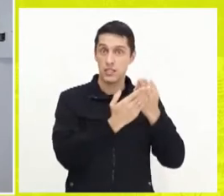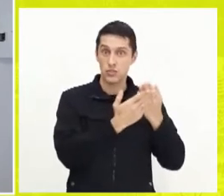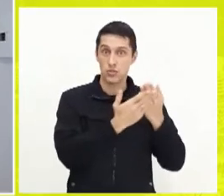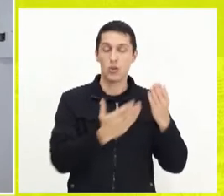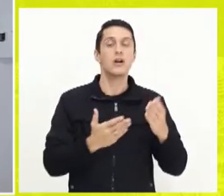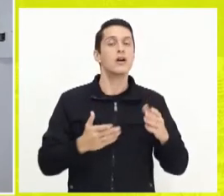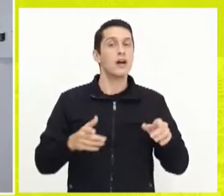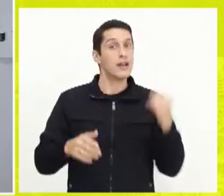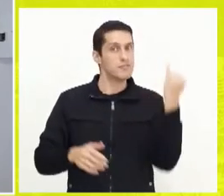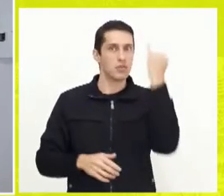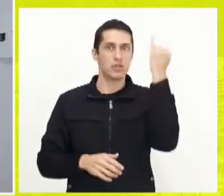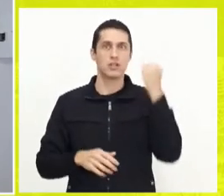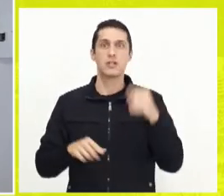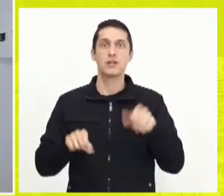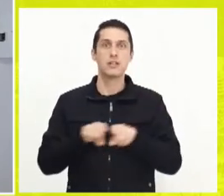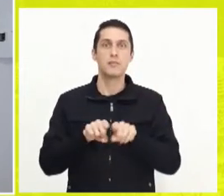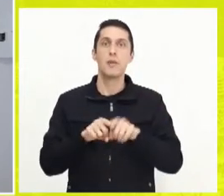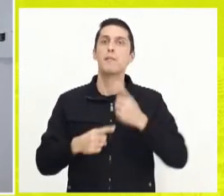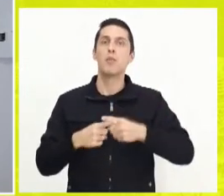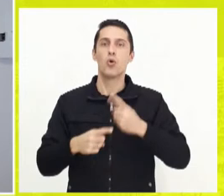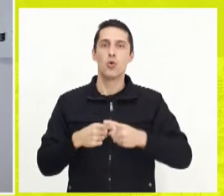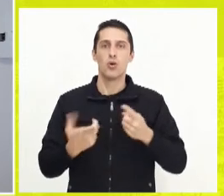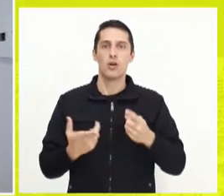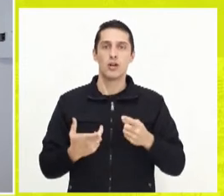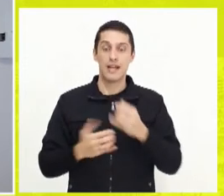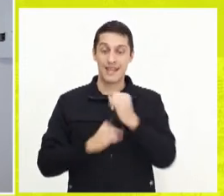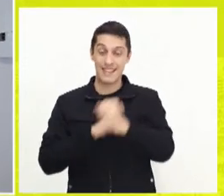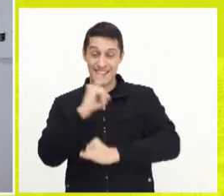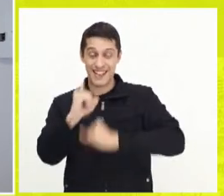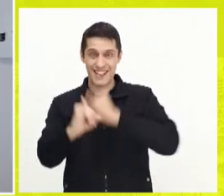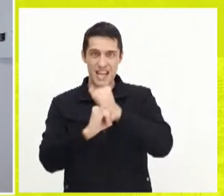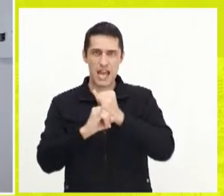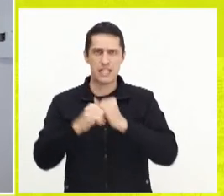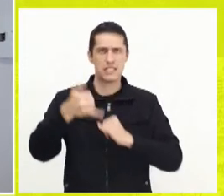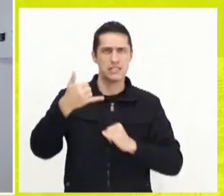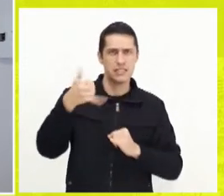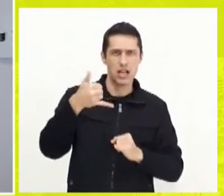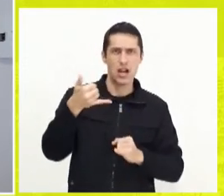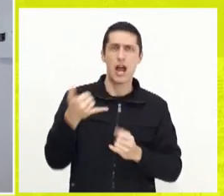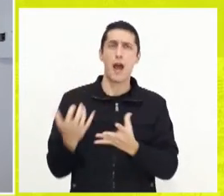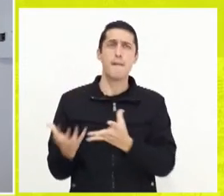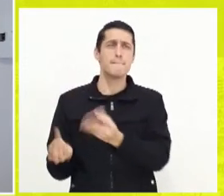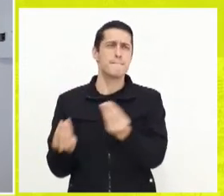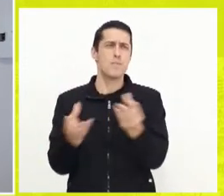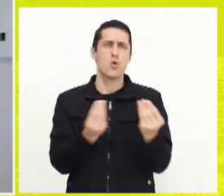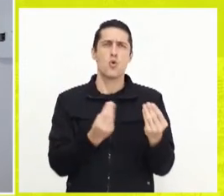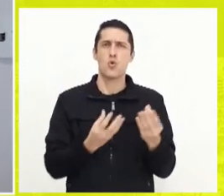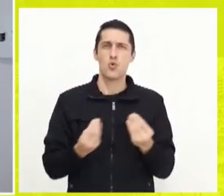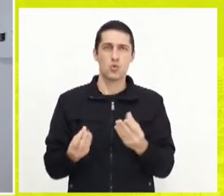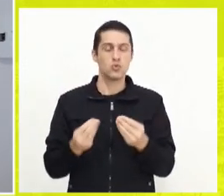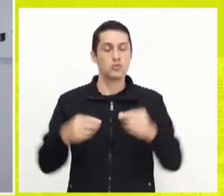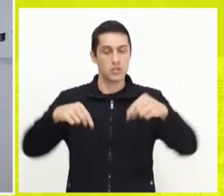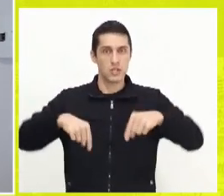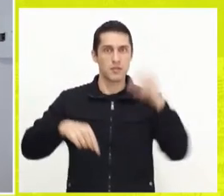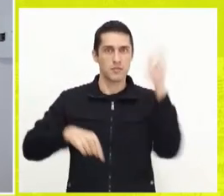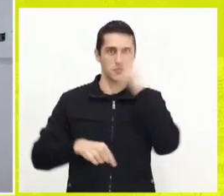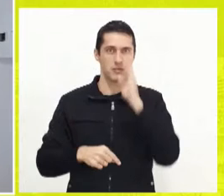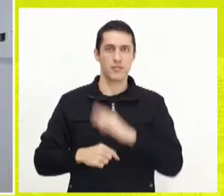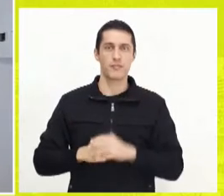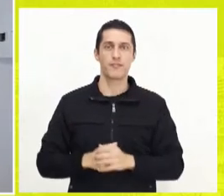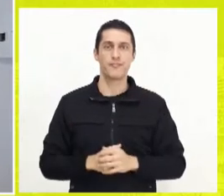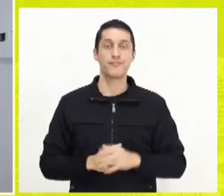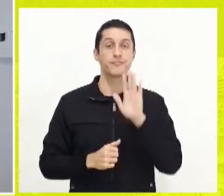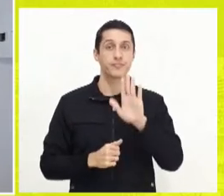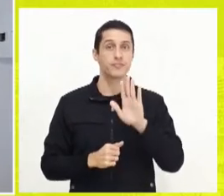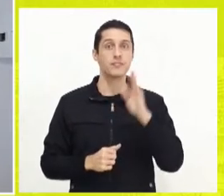level of internet used cell phone smartphones in brazil is very unequal